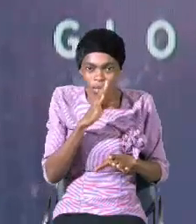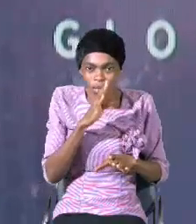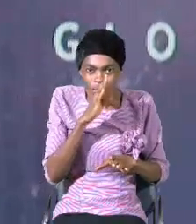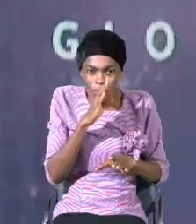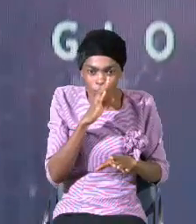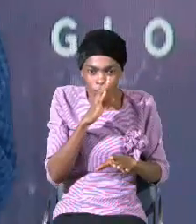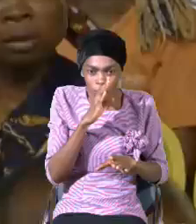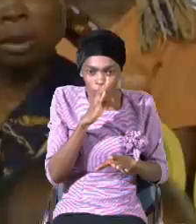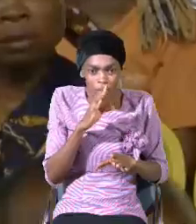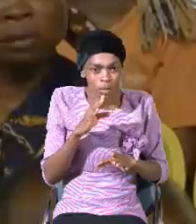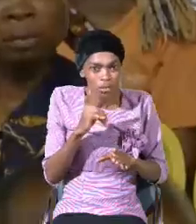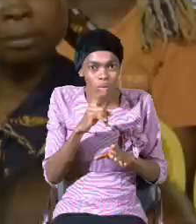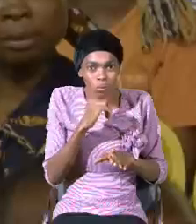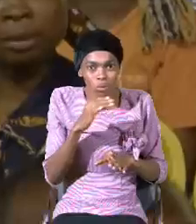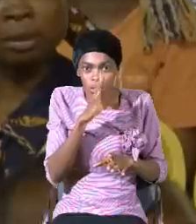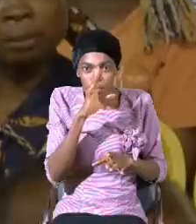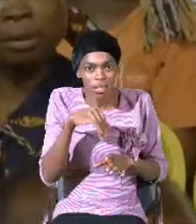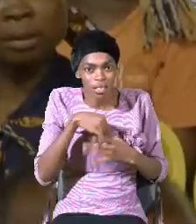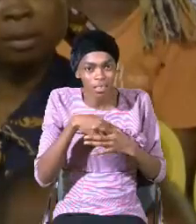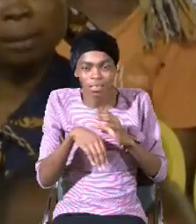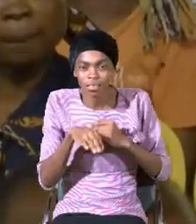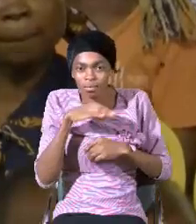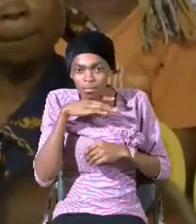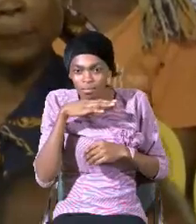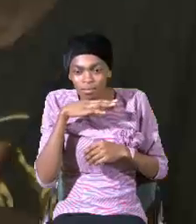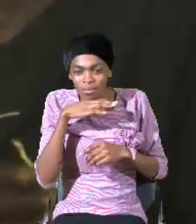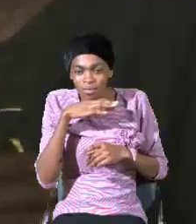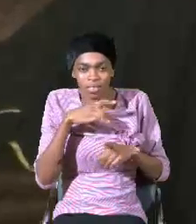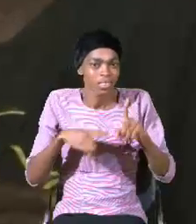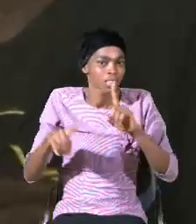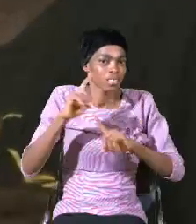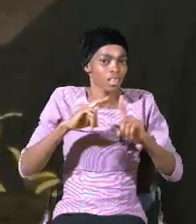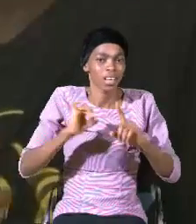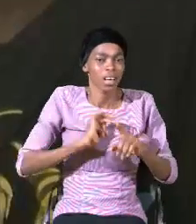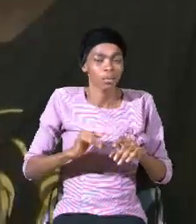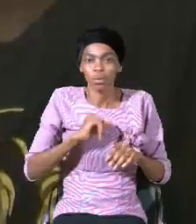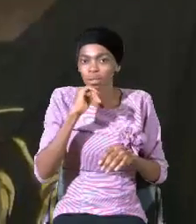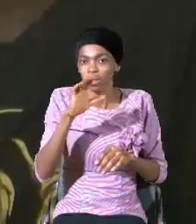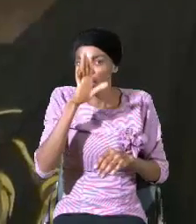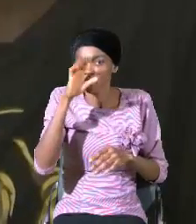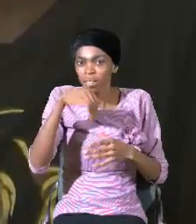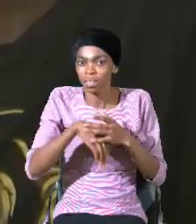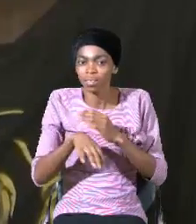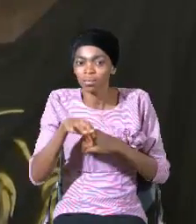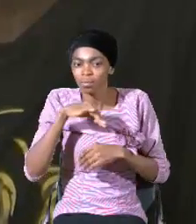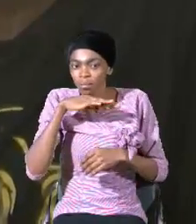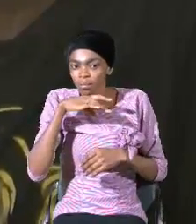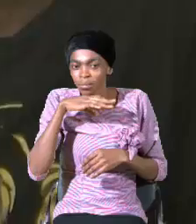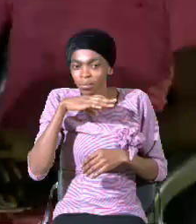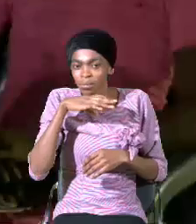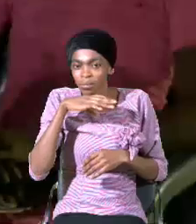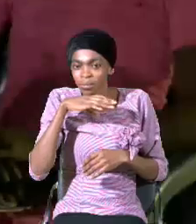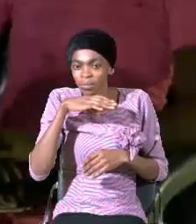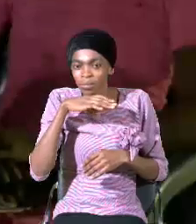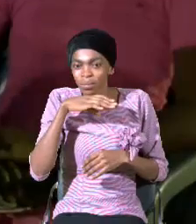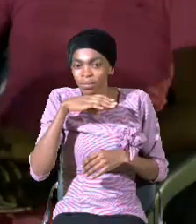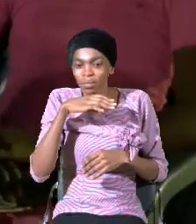be a misfit. I will not be a misfit. I will not be a